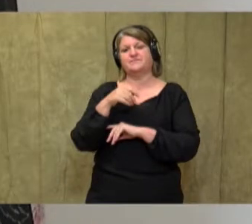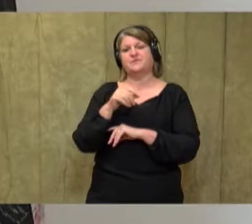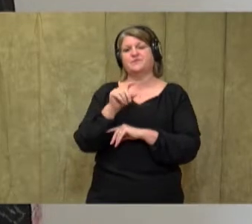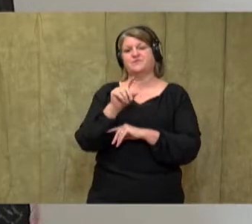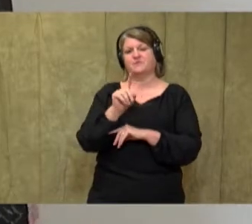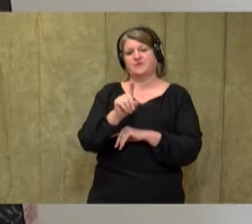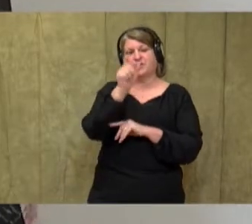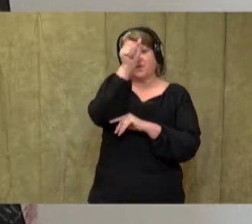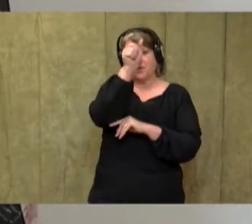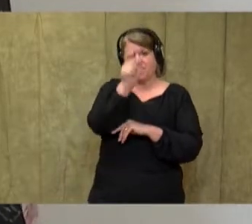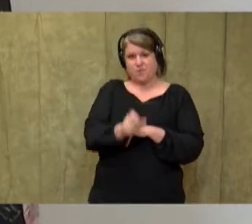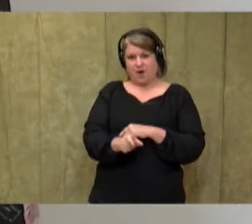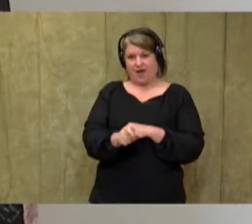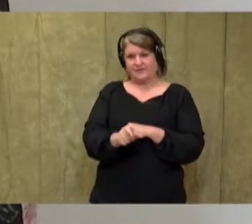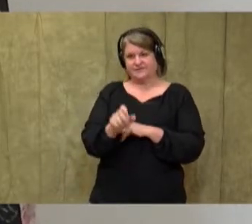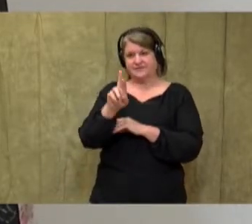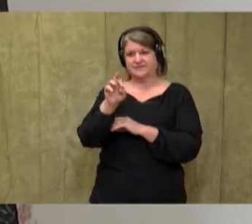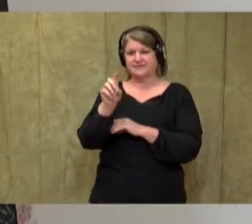another rod.